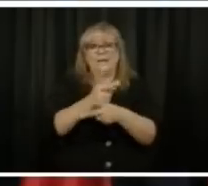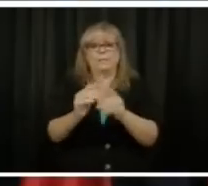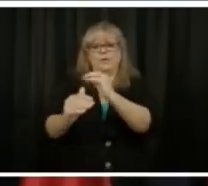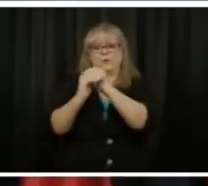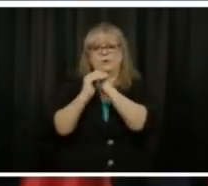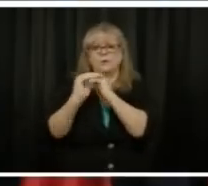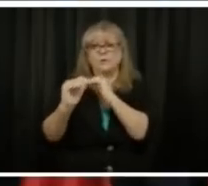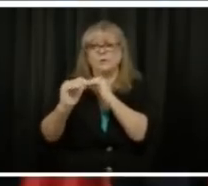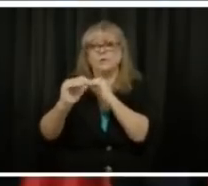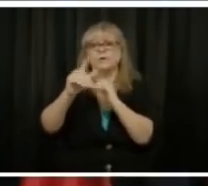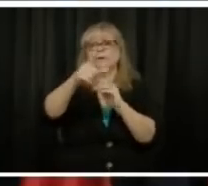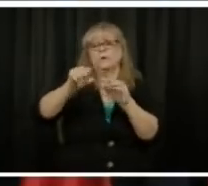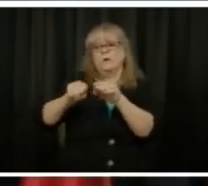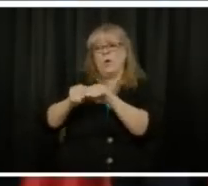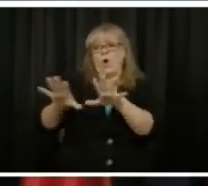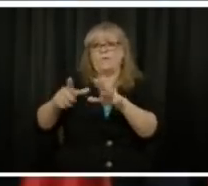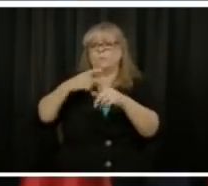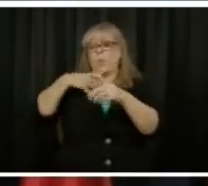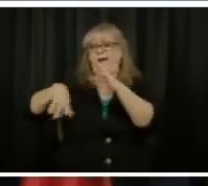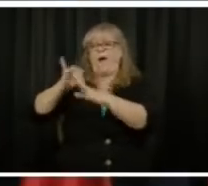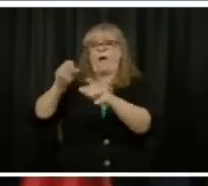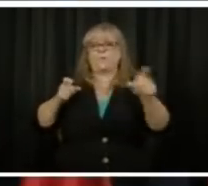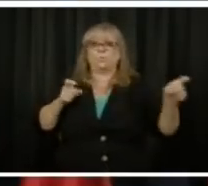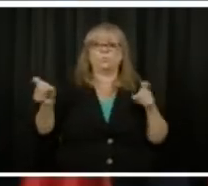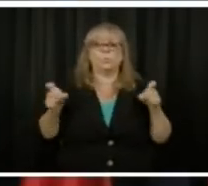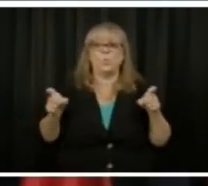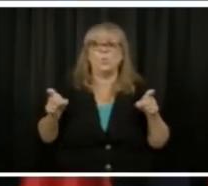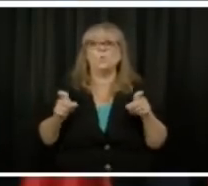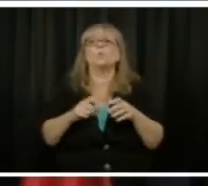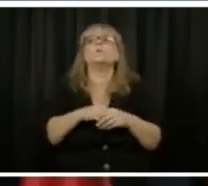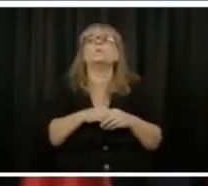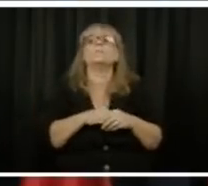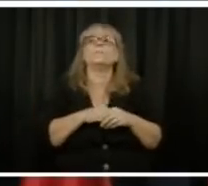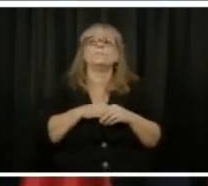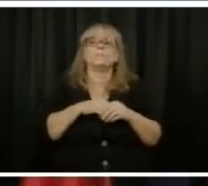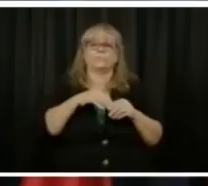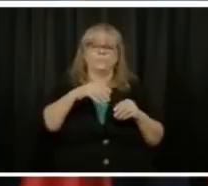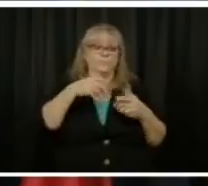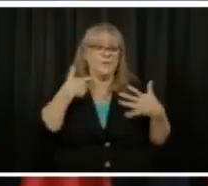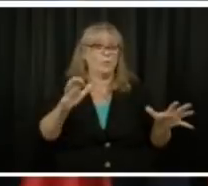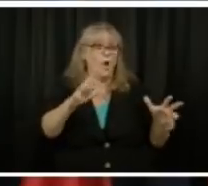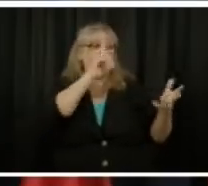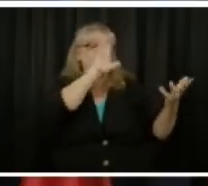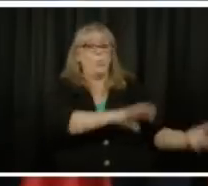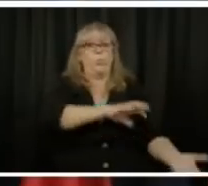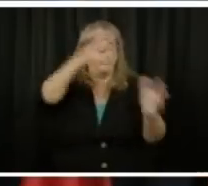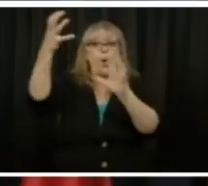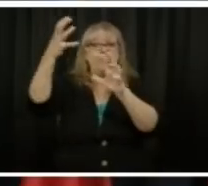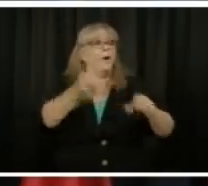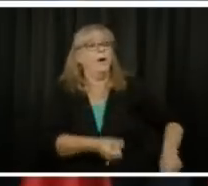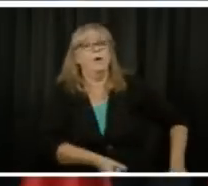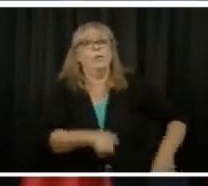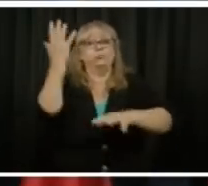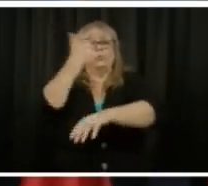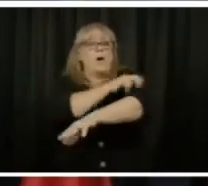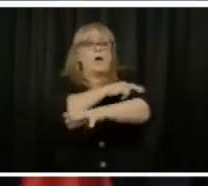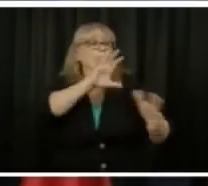expand exponentially and overwhelm our healthcare capabilities. And crucially, this is a time to stay calm, to mask